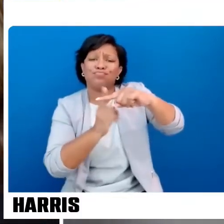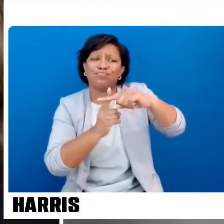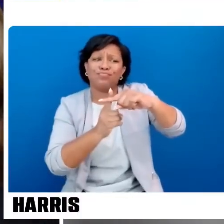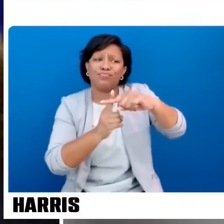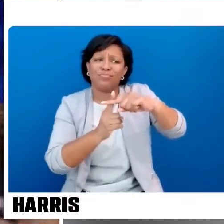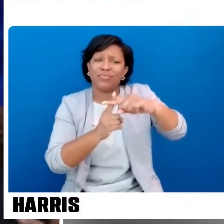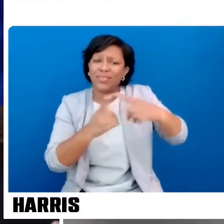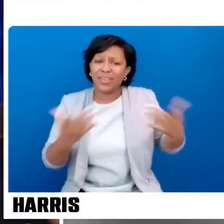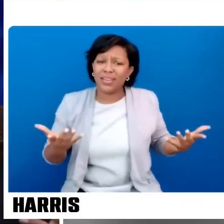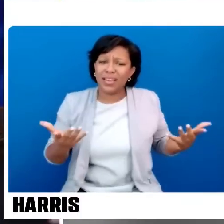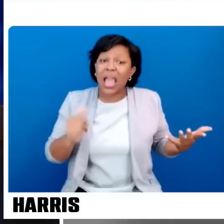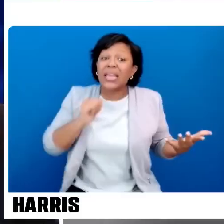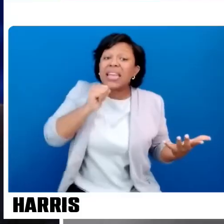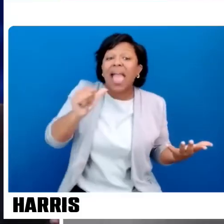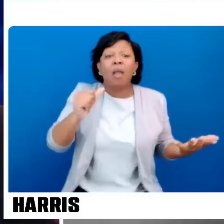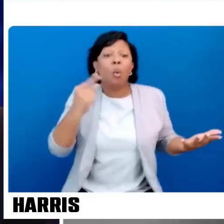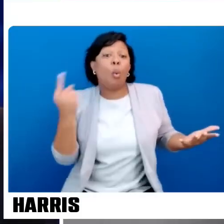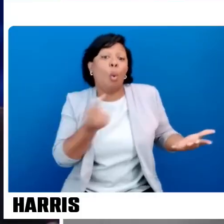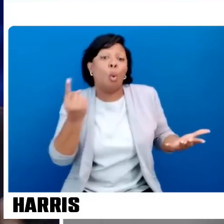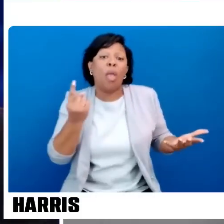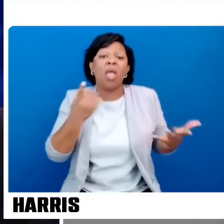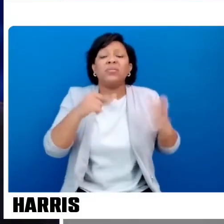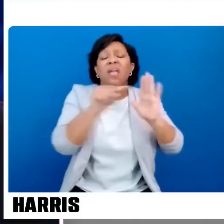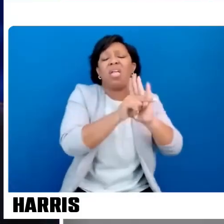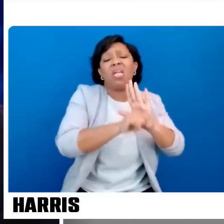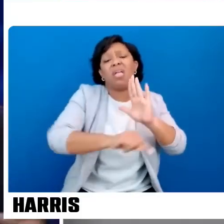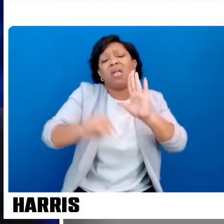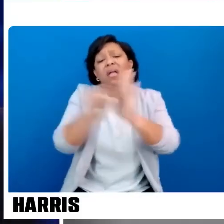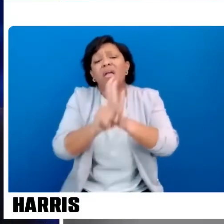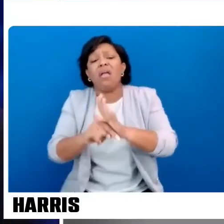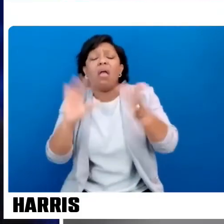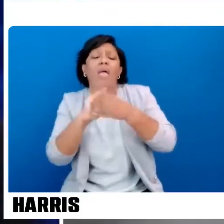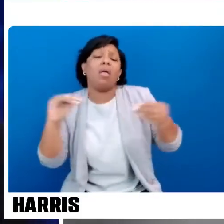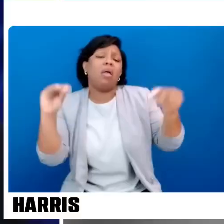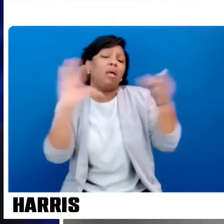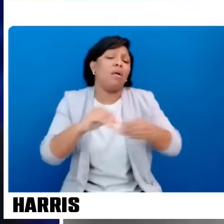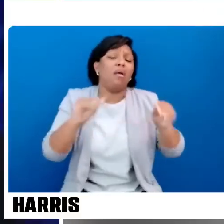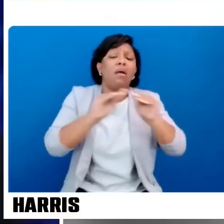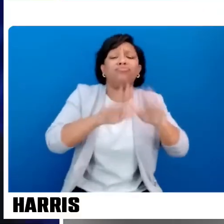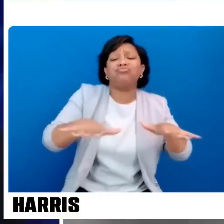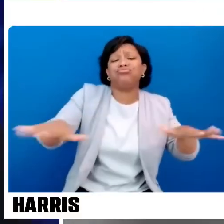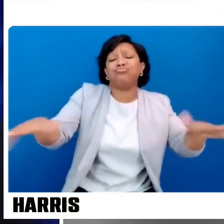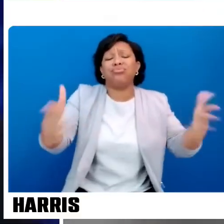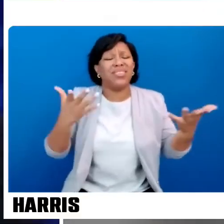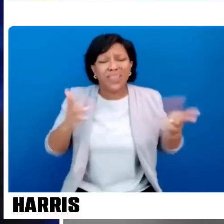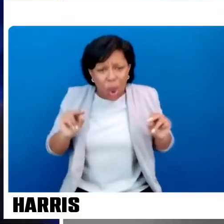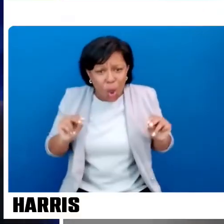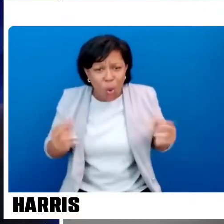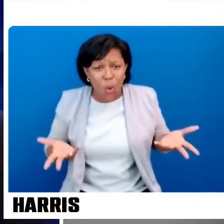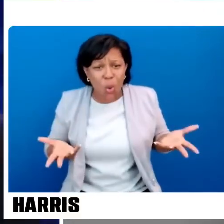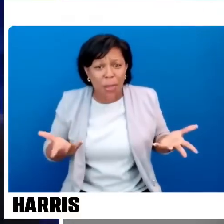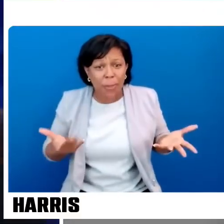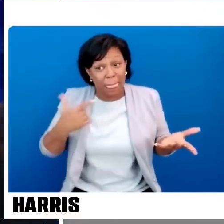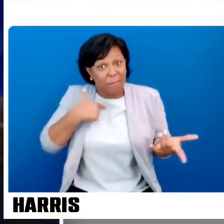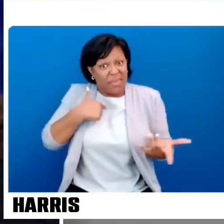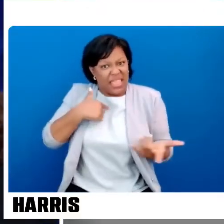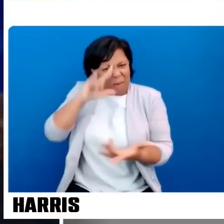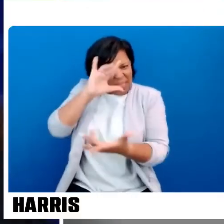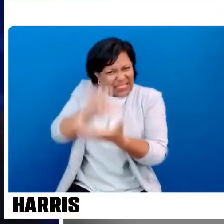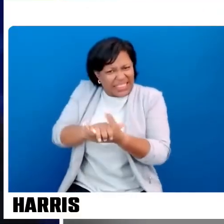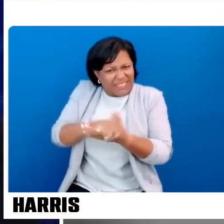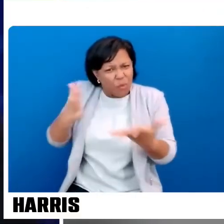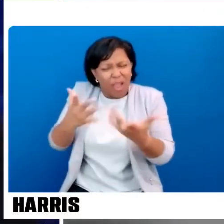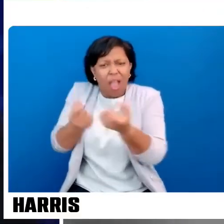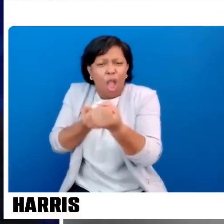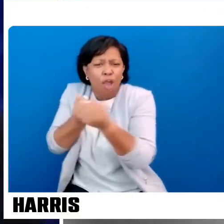people. I believe in what we can do to strengthen our small businesses, which is why I have a plan. Let's